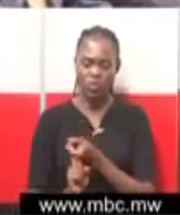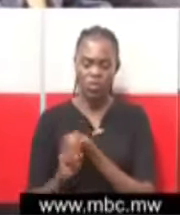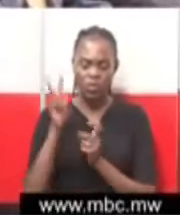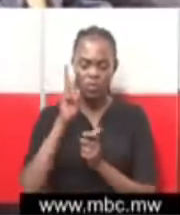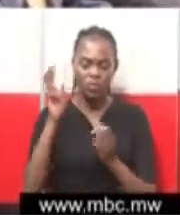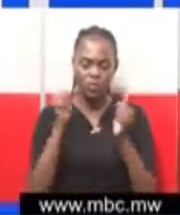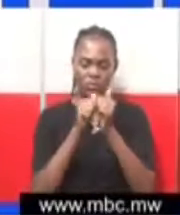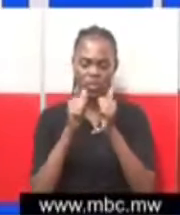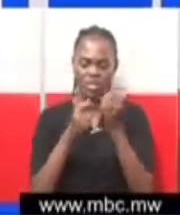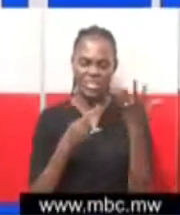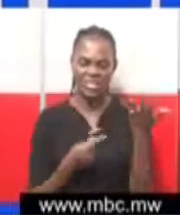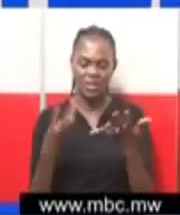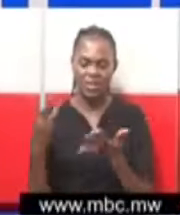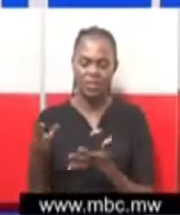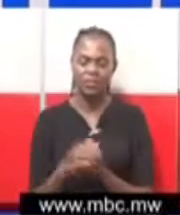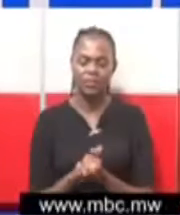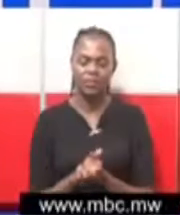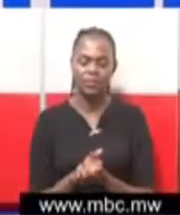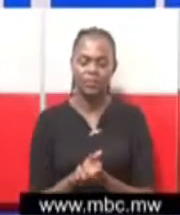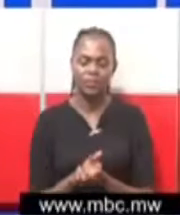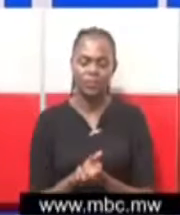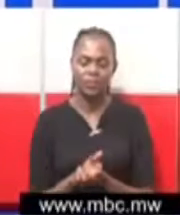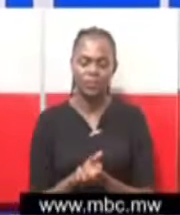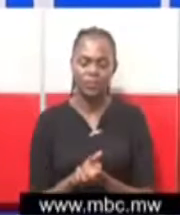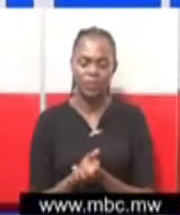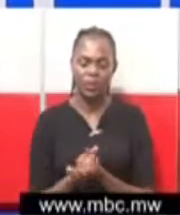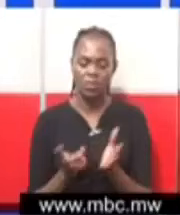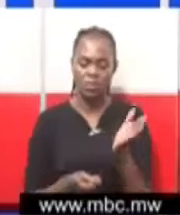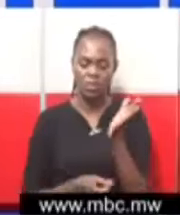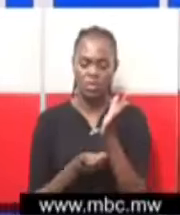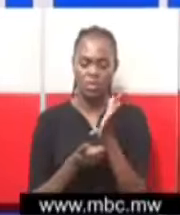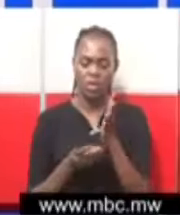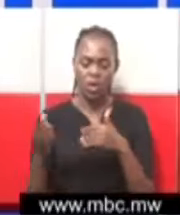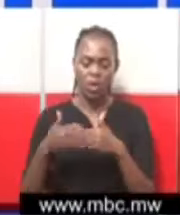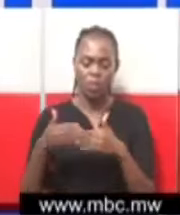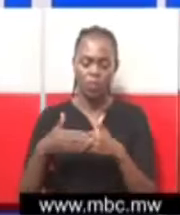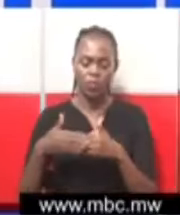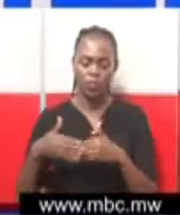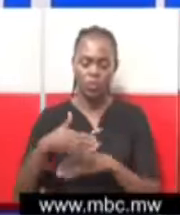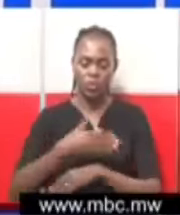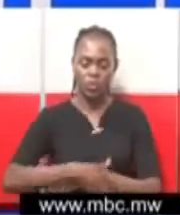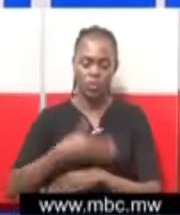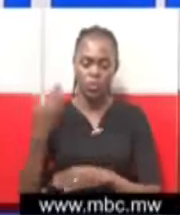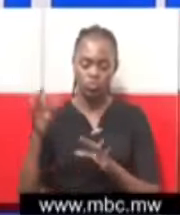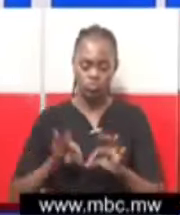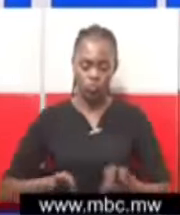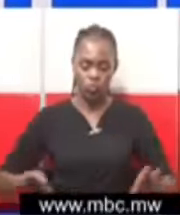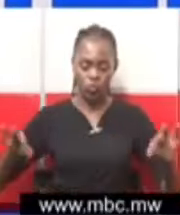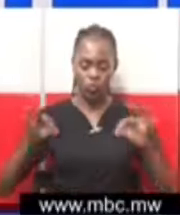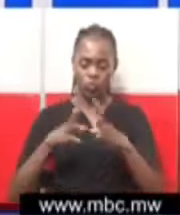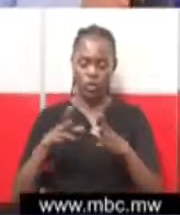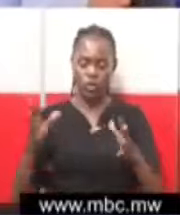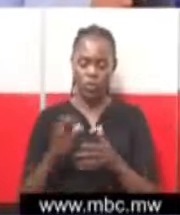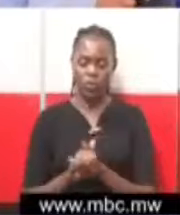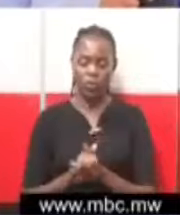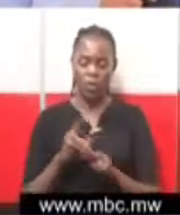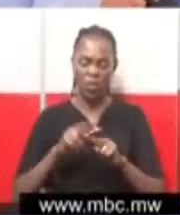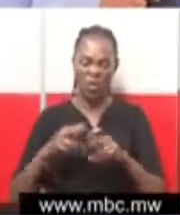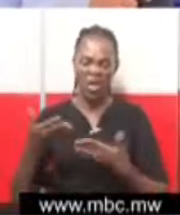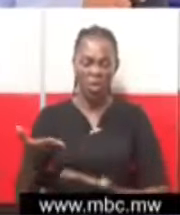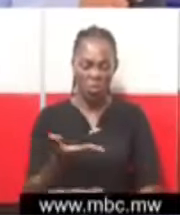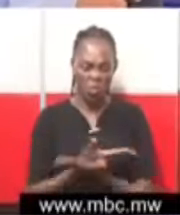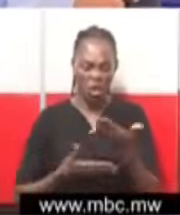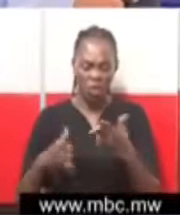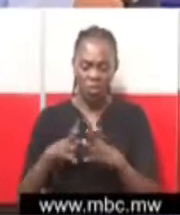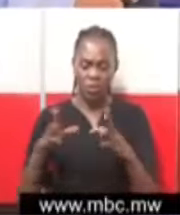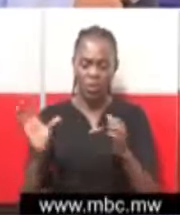2063 goals. Bordering districts are very critical, whereby there is increased interaction between